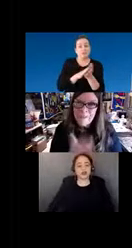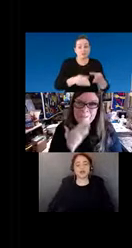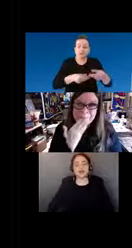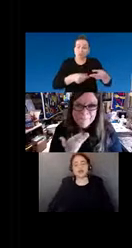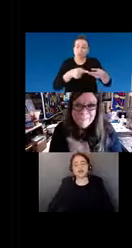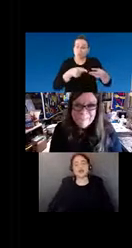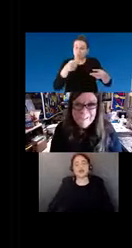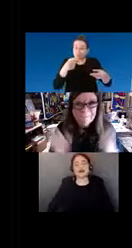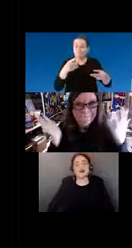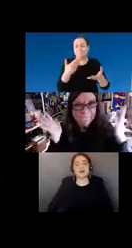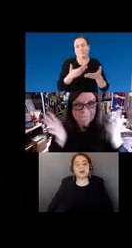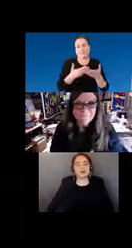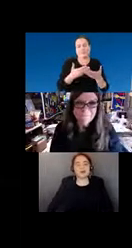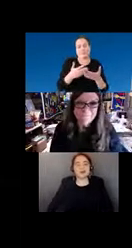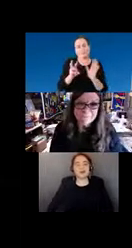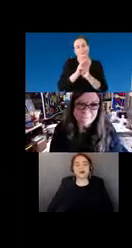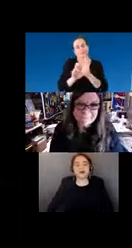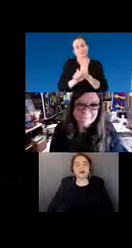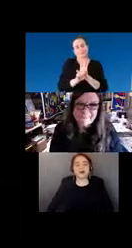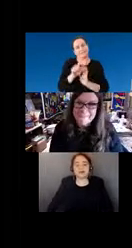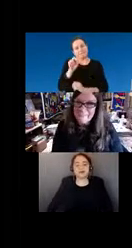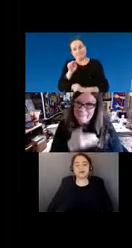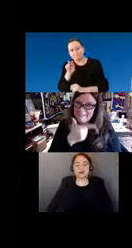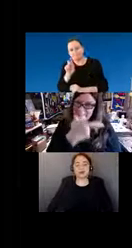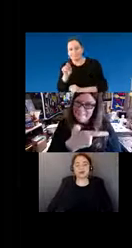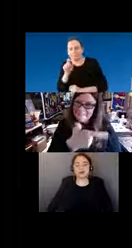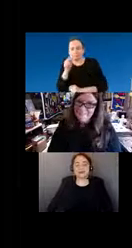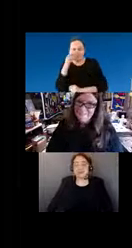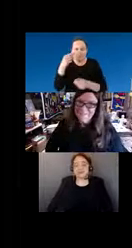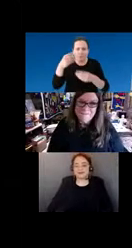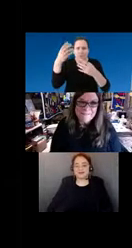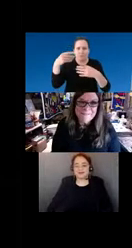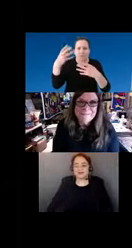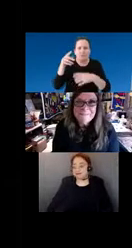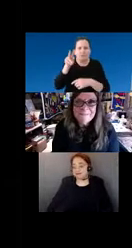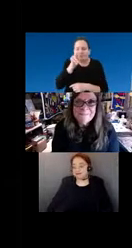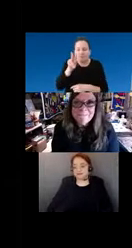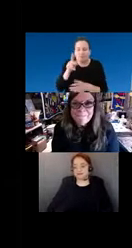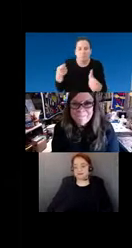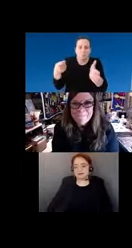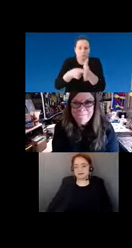you can view all my published material for purchase.